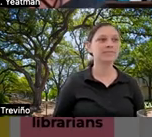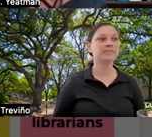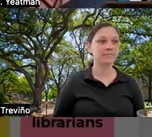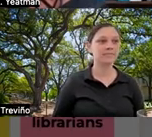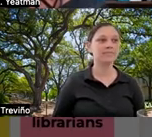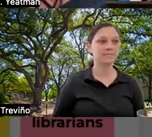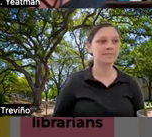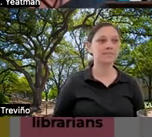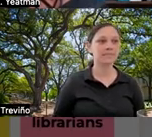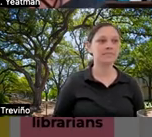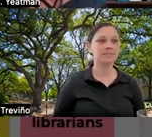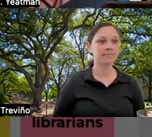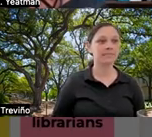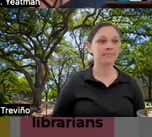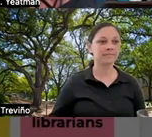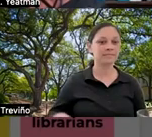websites.